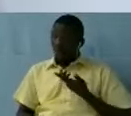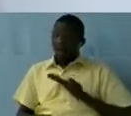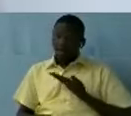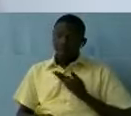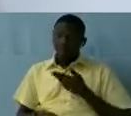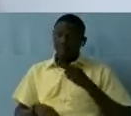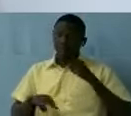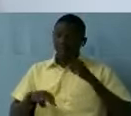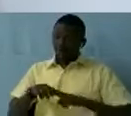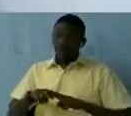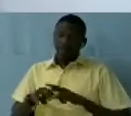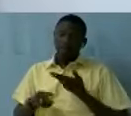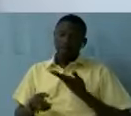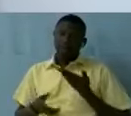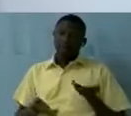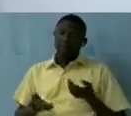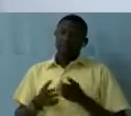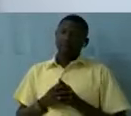virus.